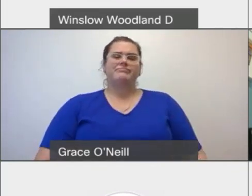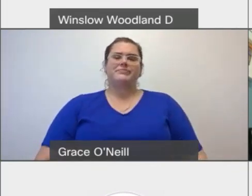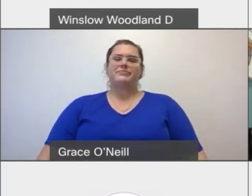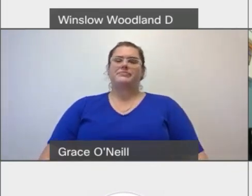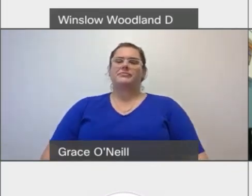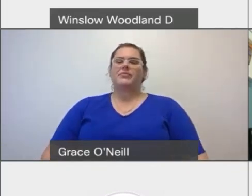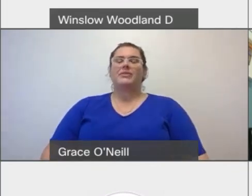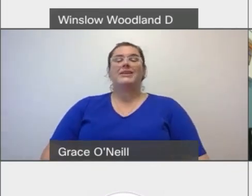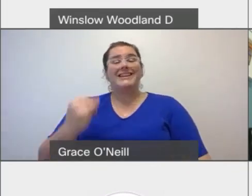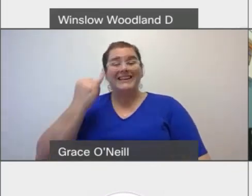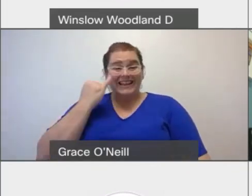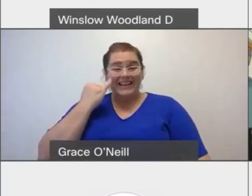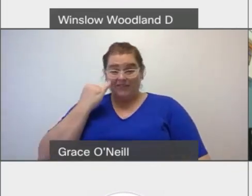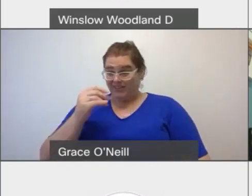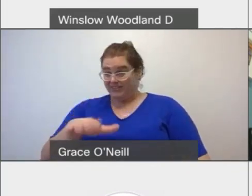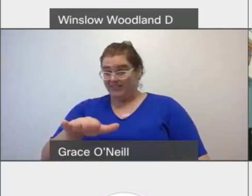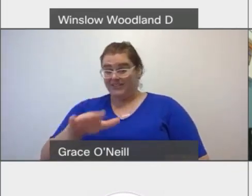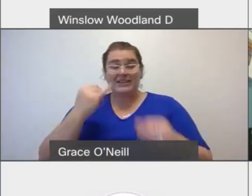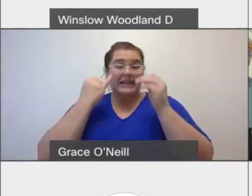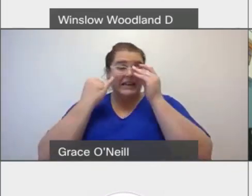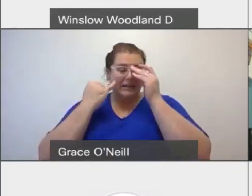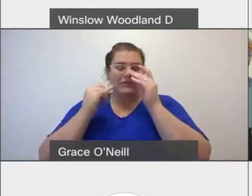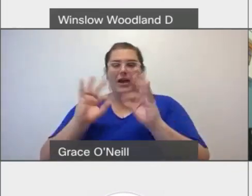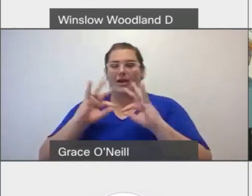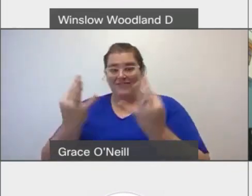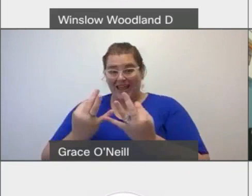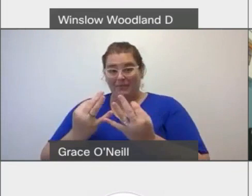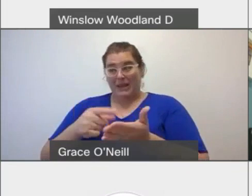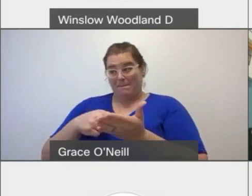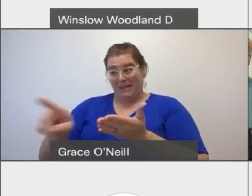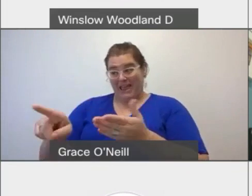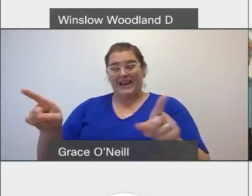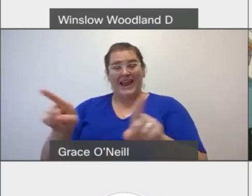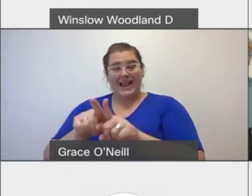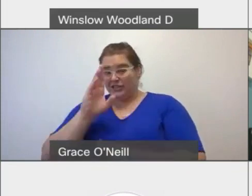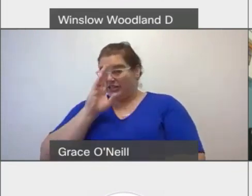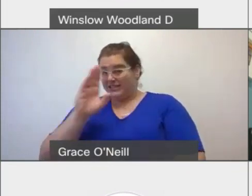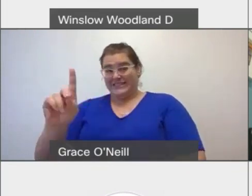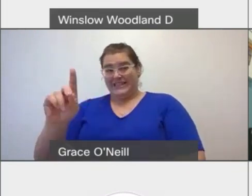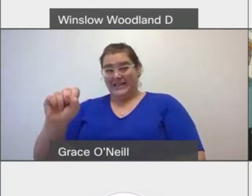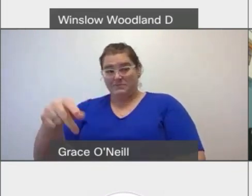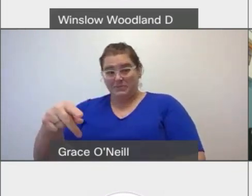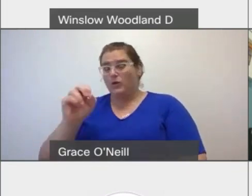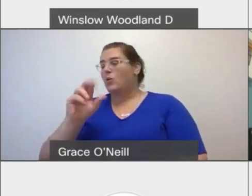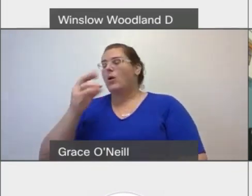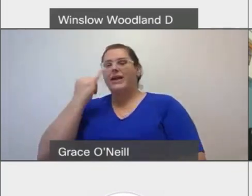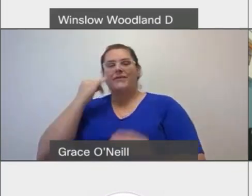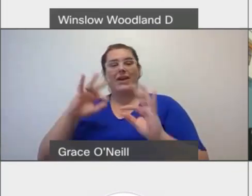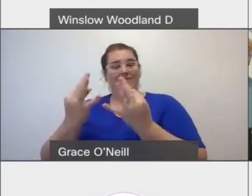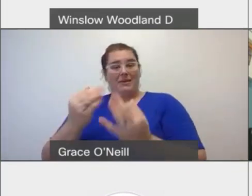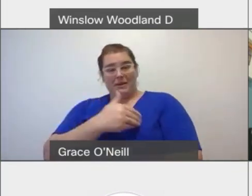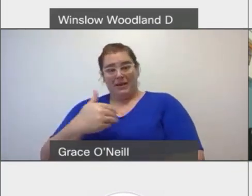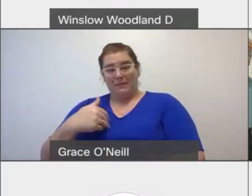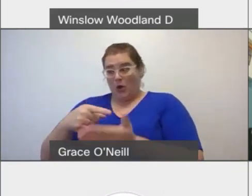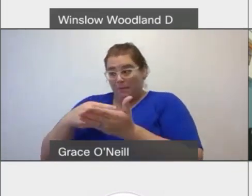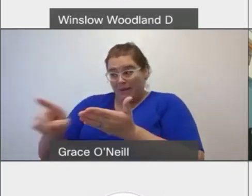is being paid as a direct care person, as a DSP, or if they're being paid to provide